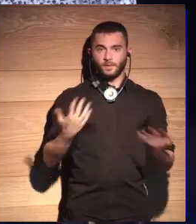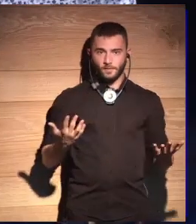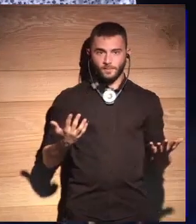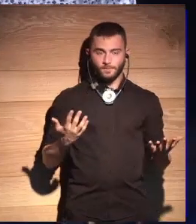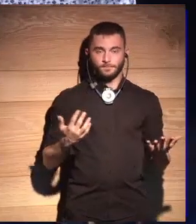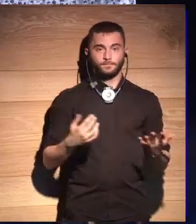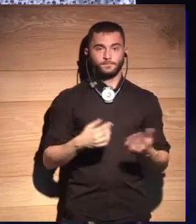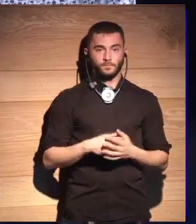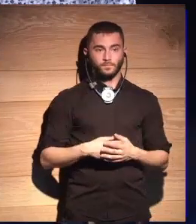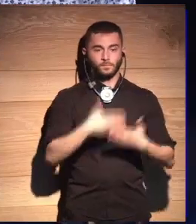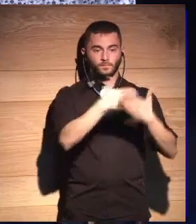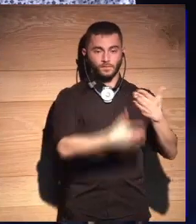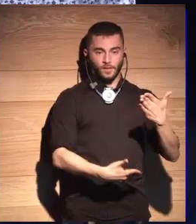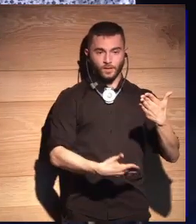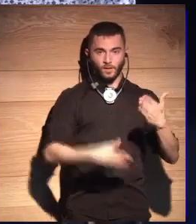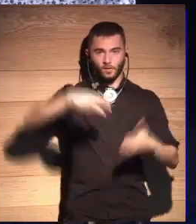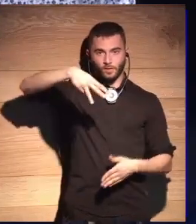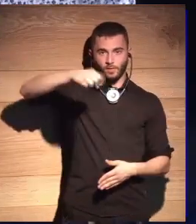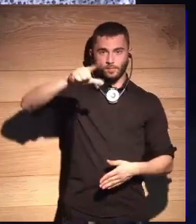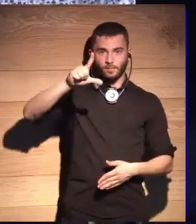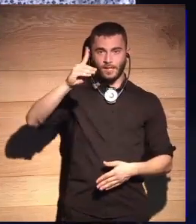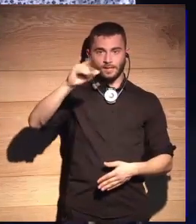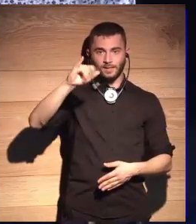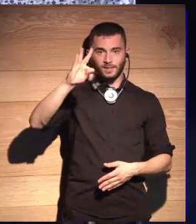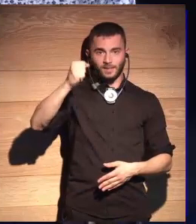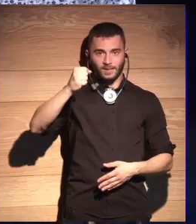their environment, because of course my